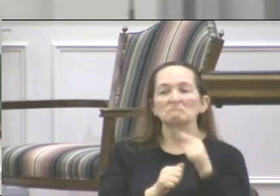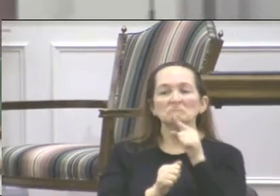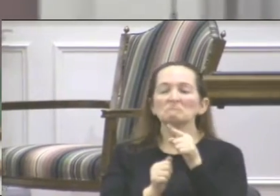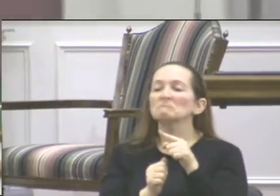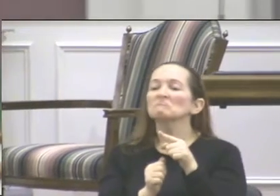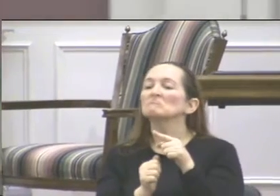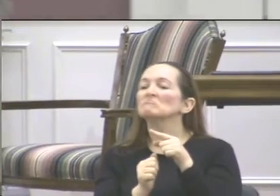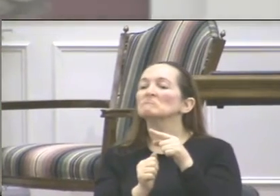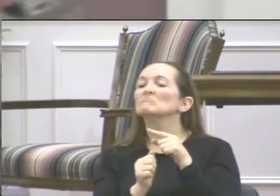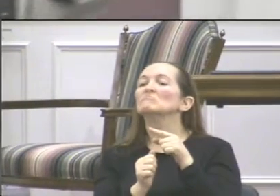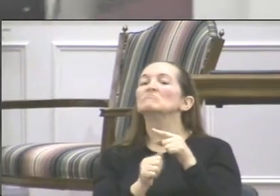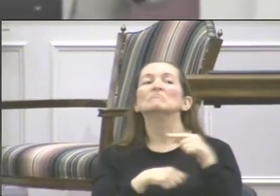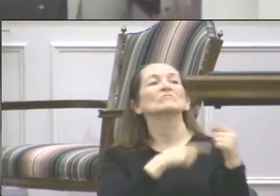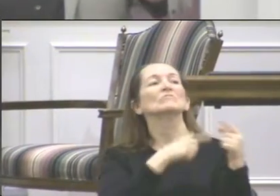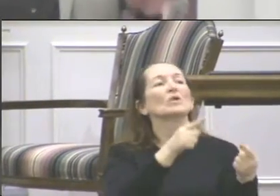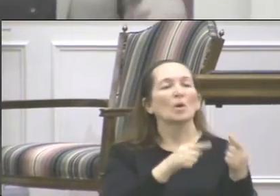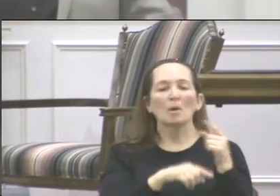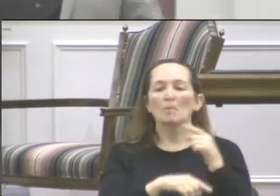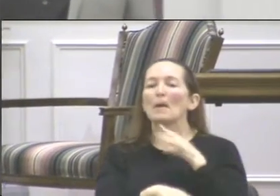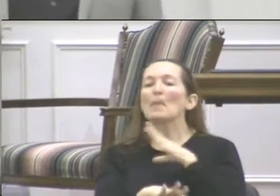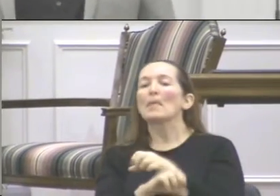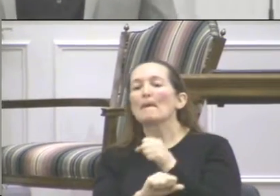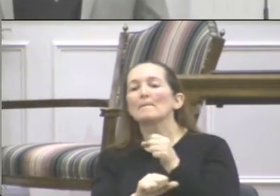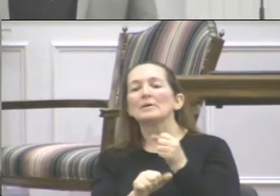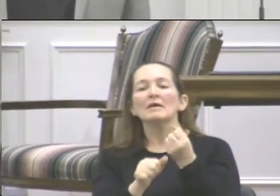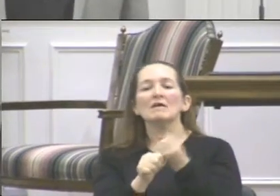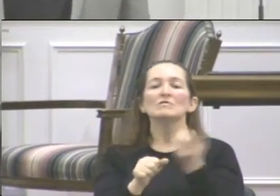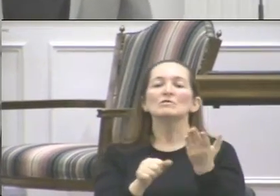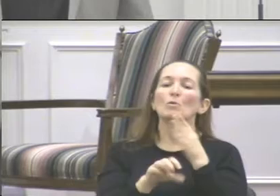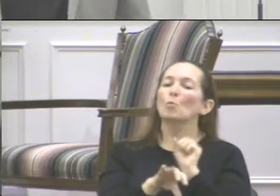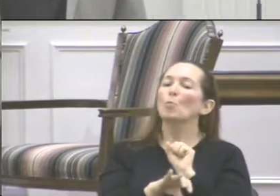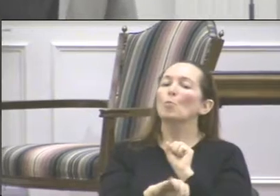You went back to making sure everything was running smoothly and working.